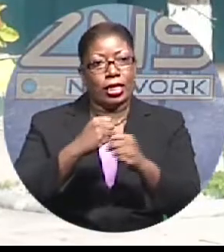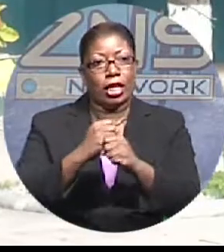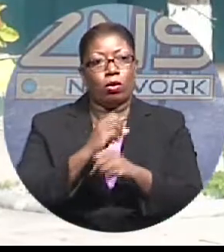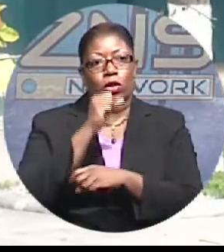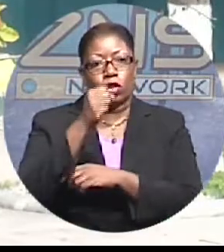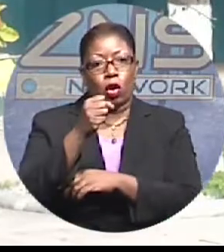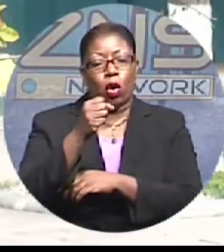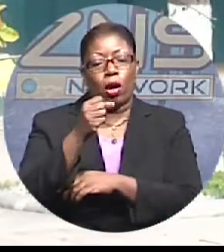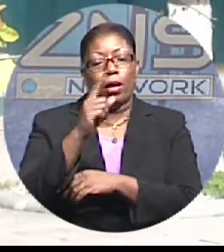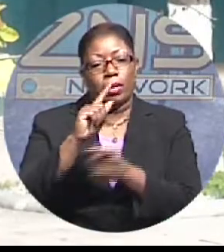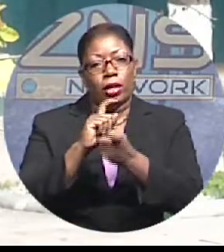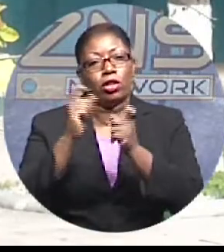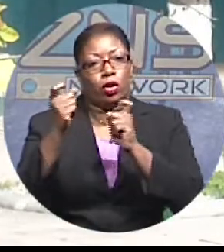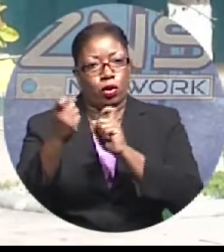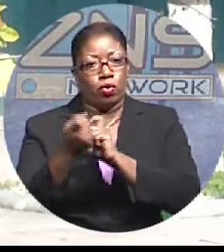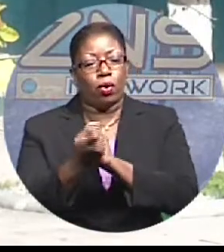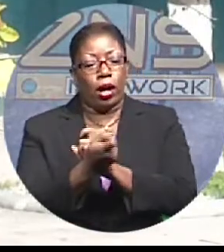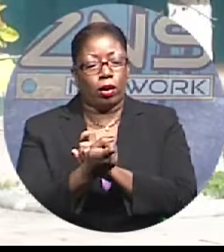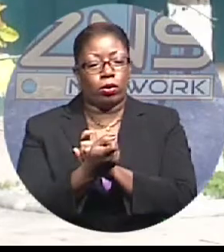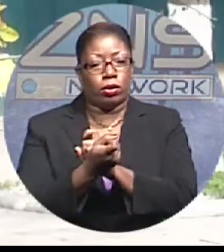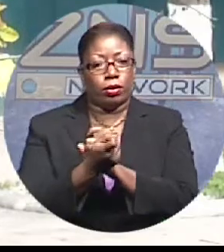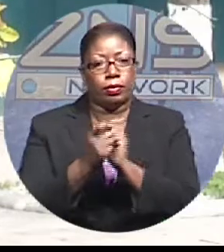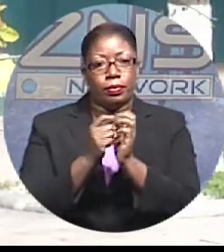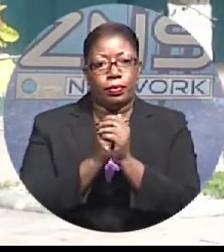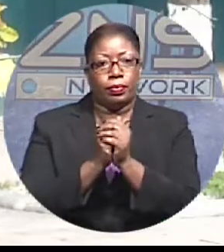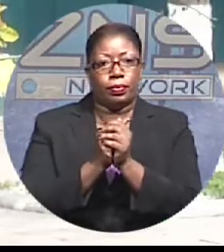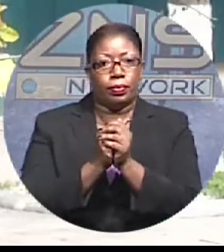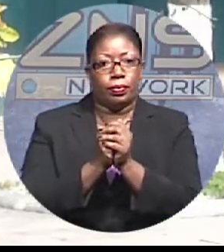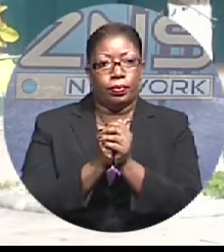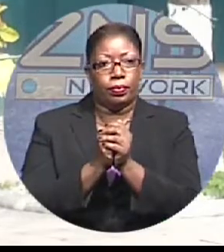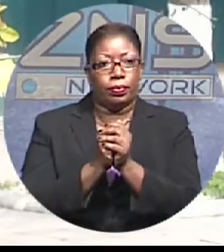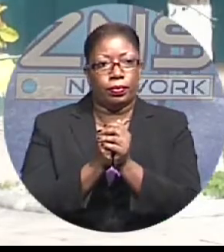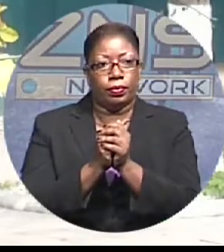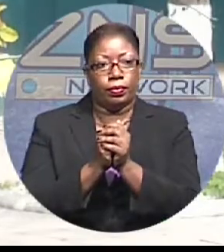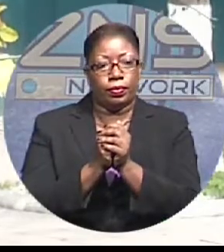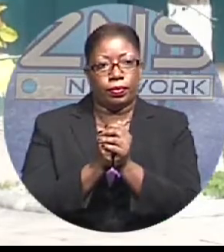definitely be a turnaround. Janann Noel Ferguson, ZNS Network News.